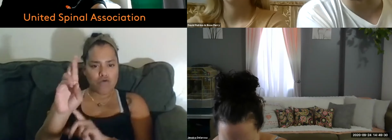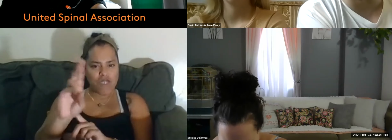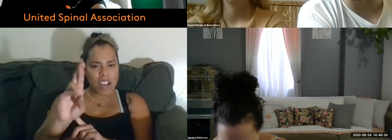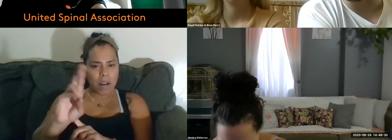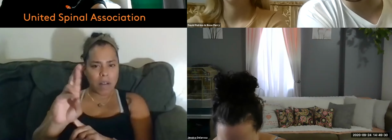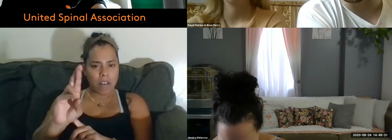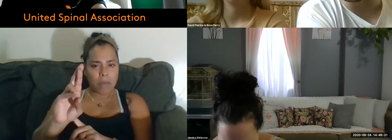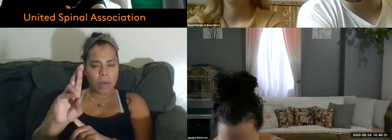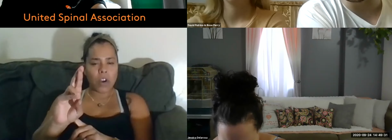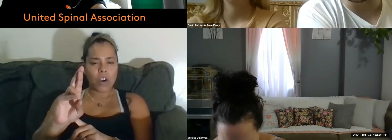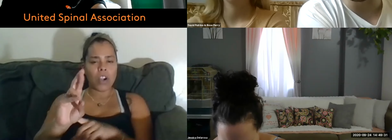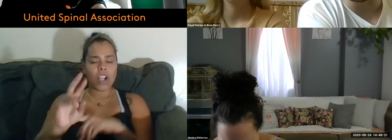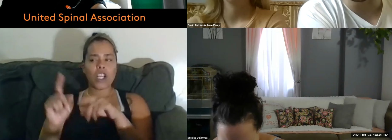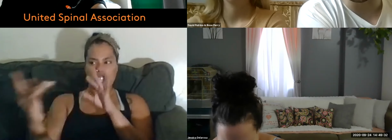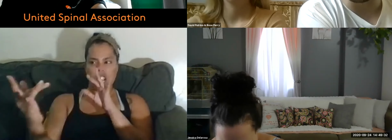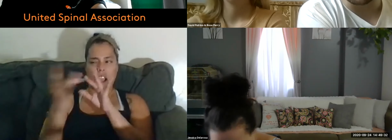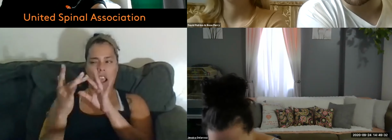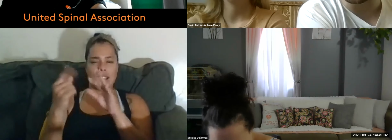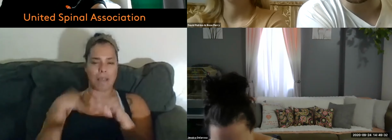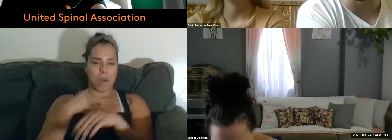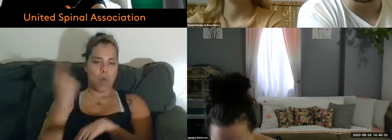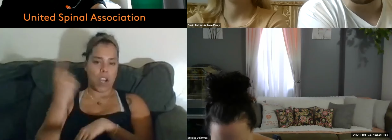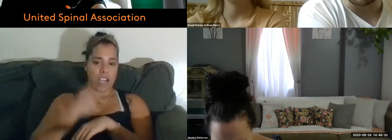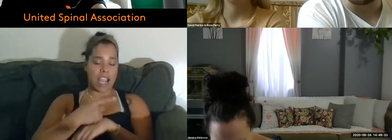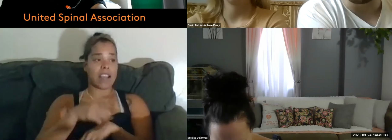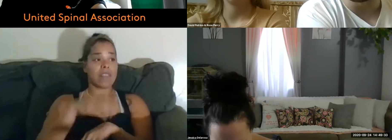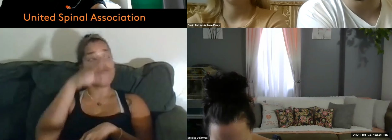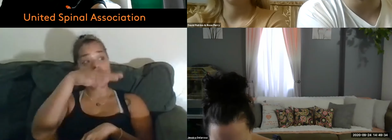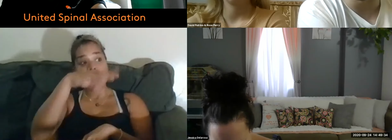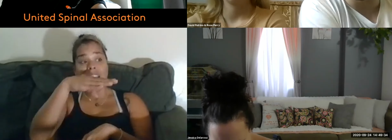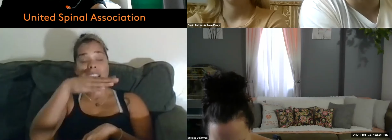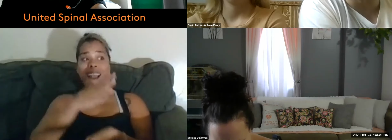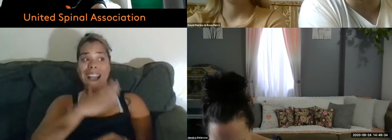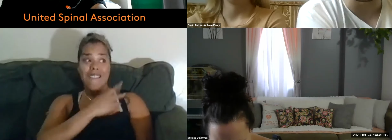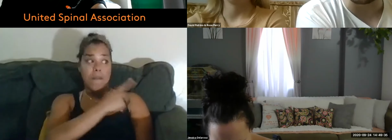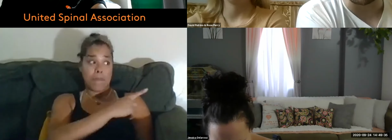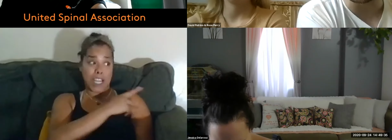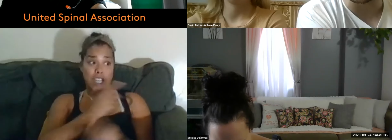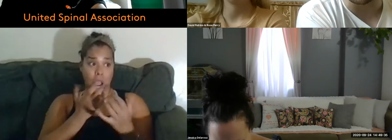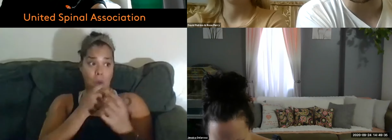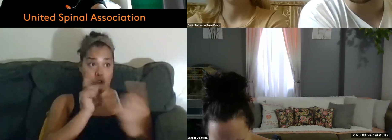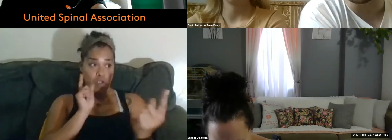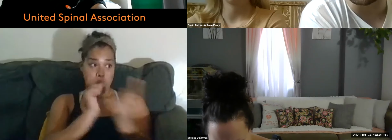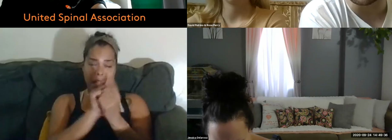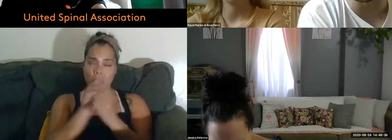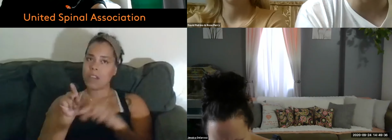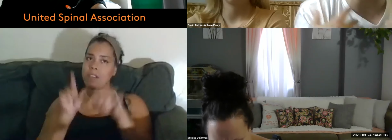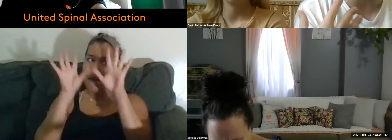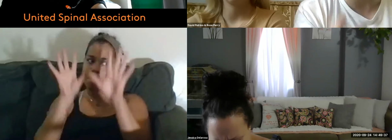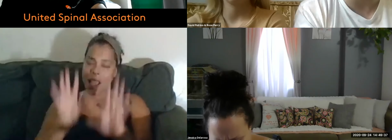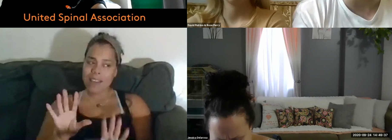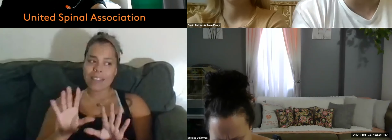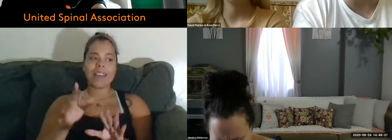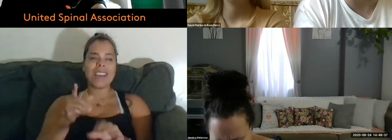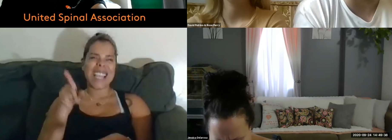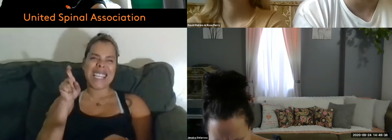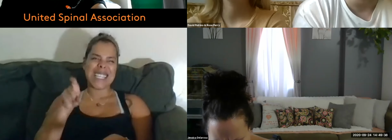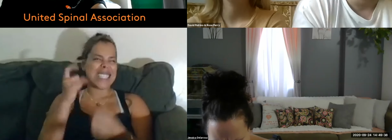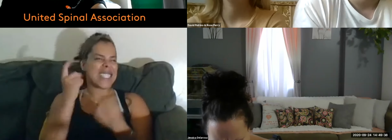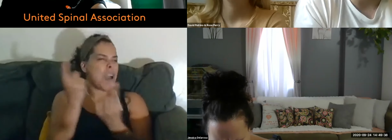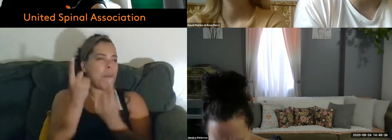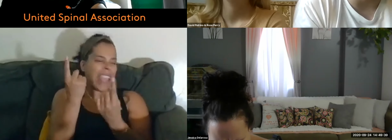contacted me one day about Chris and said, I've got a patient, I want you to meet him. He's amazing, and he needs something in his